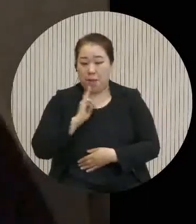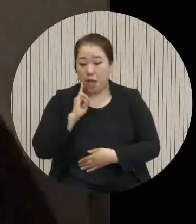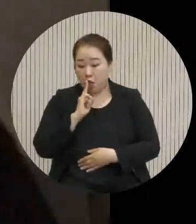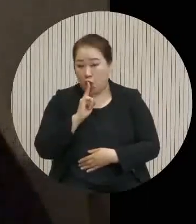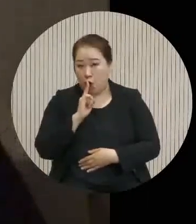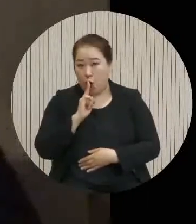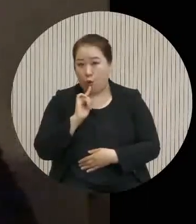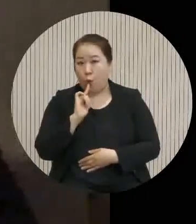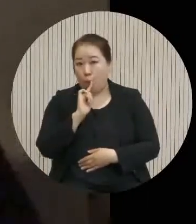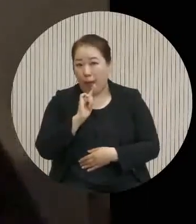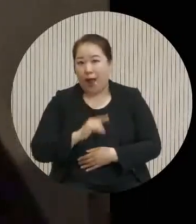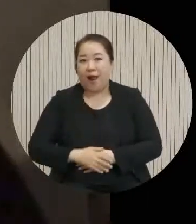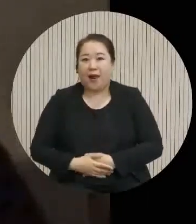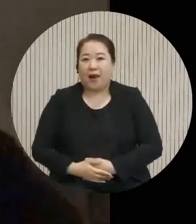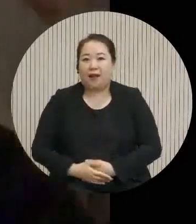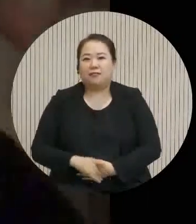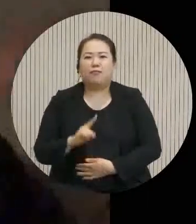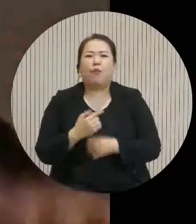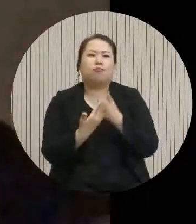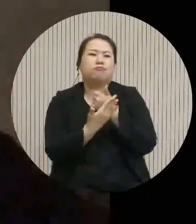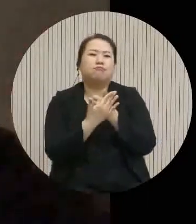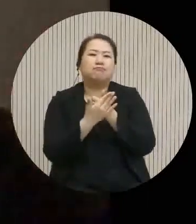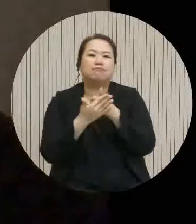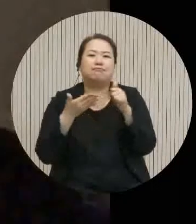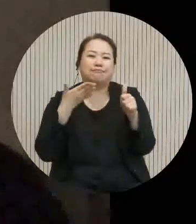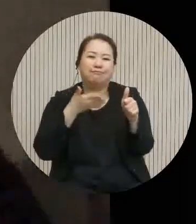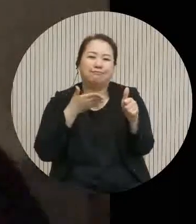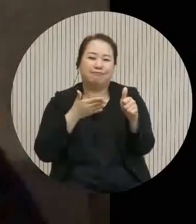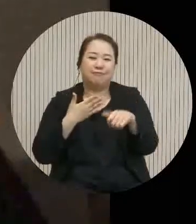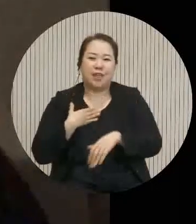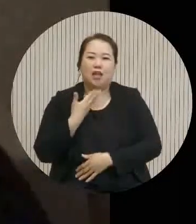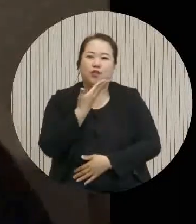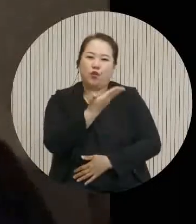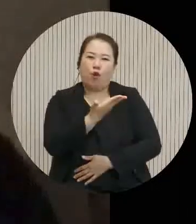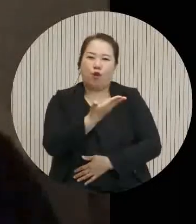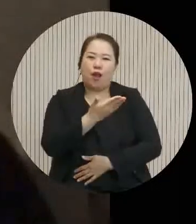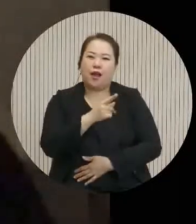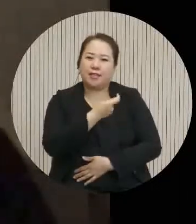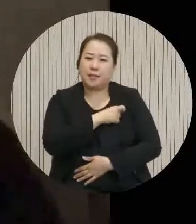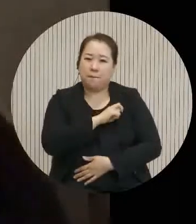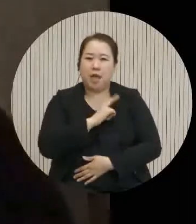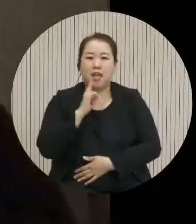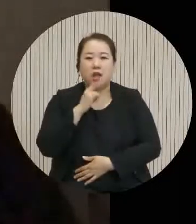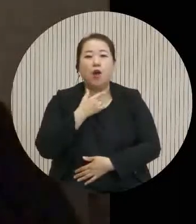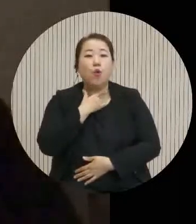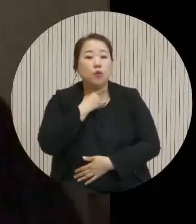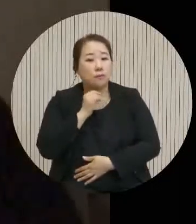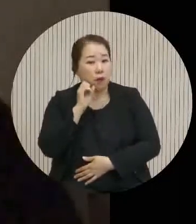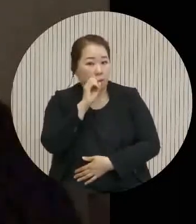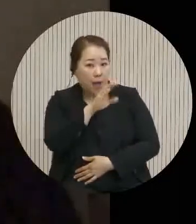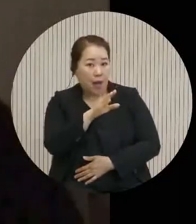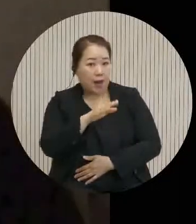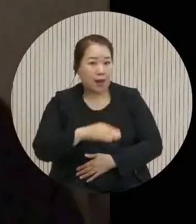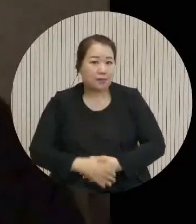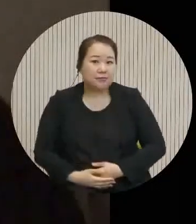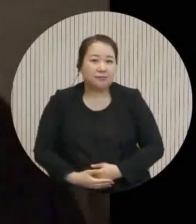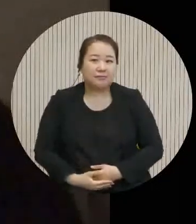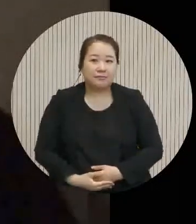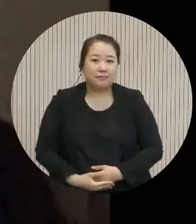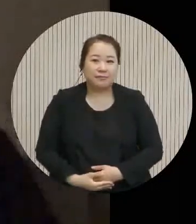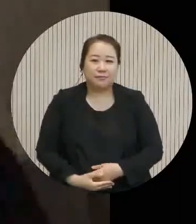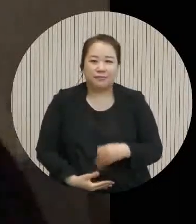puedes ayudarme, you can help me. Mi meta es hablar español como ustedes. I want to speak Spanish the way you do. He loved